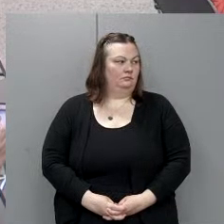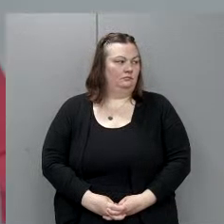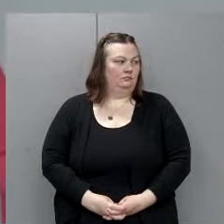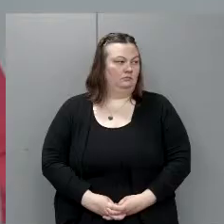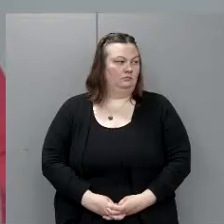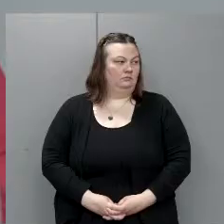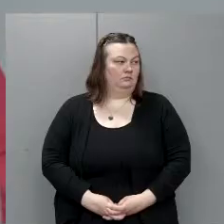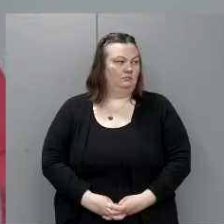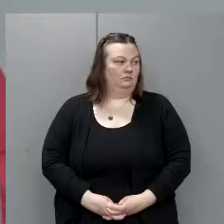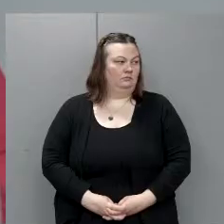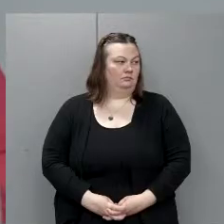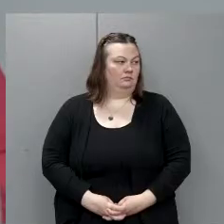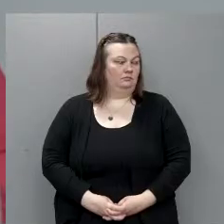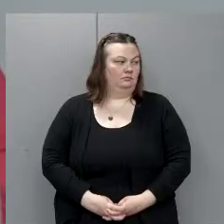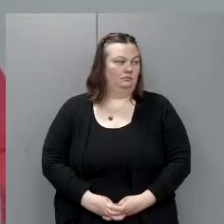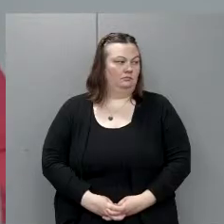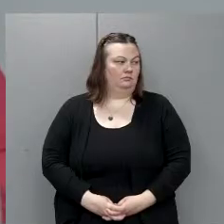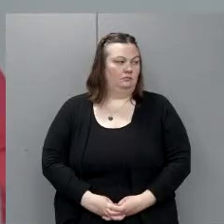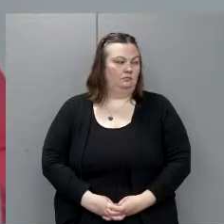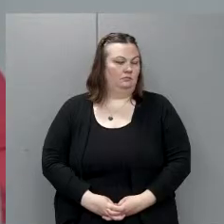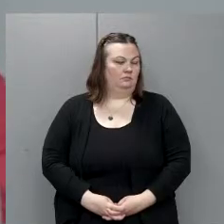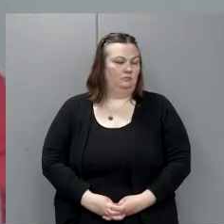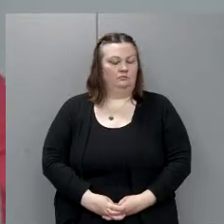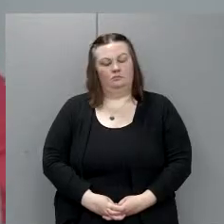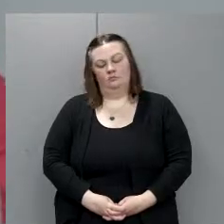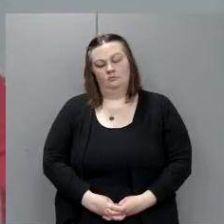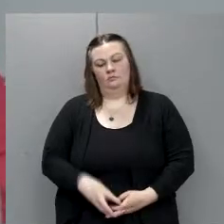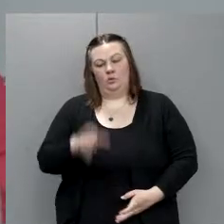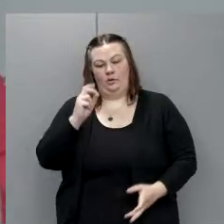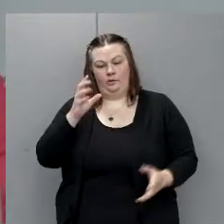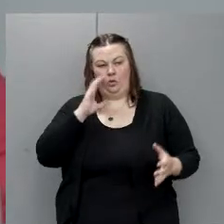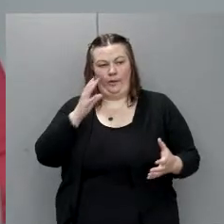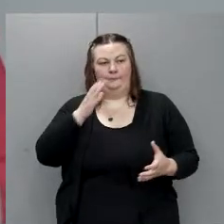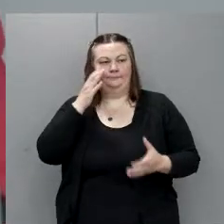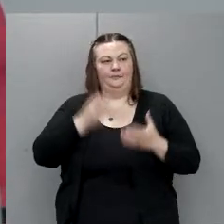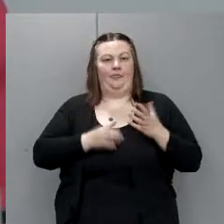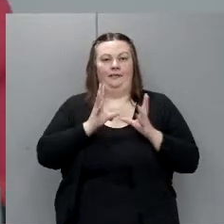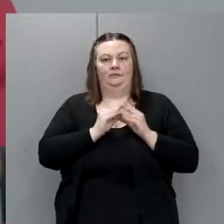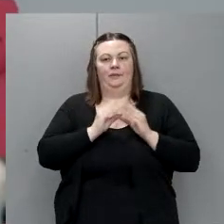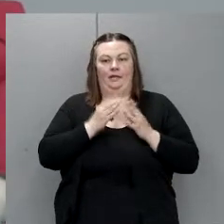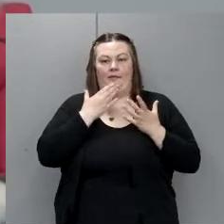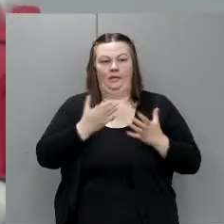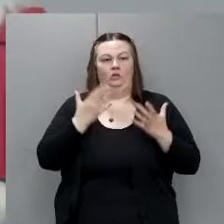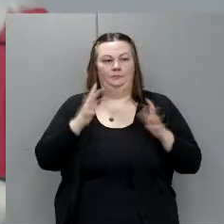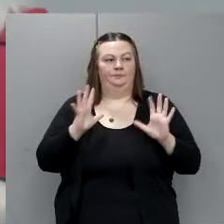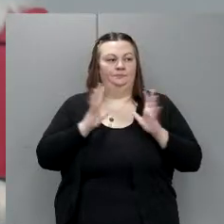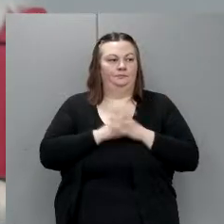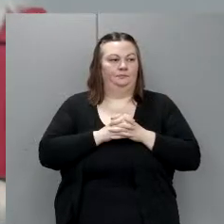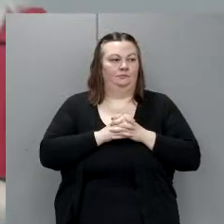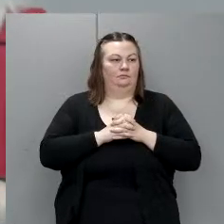Okay, I would adjourn this meeting. Thank you.